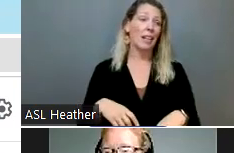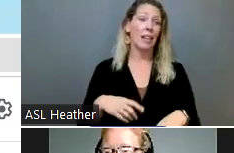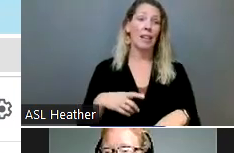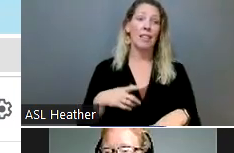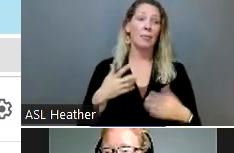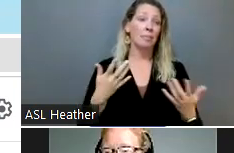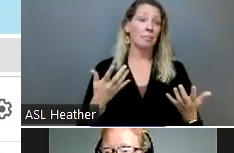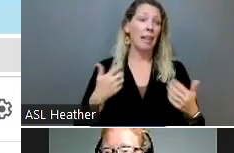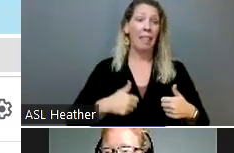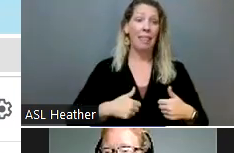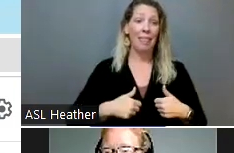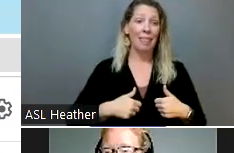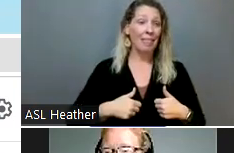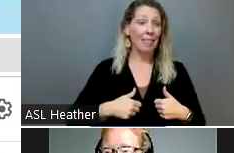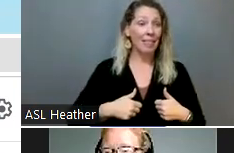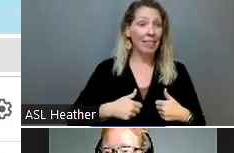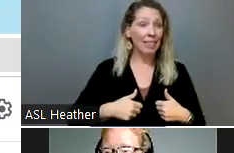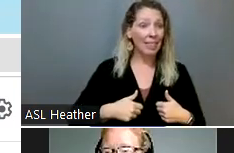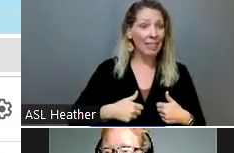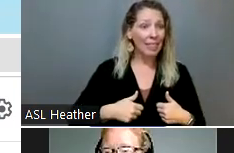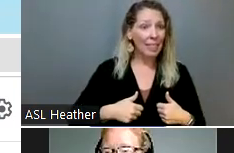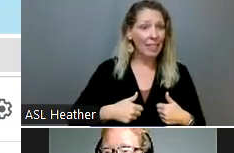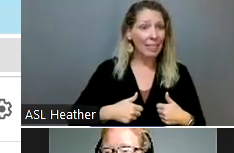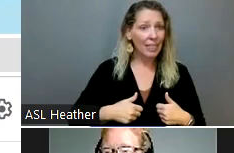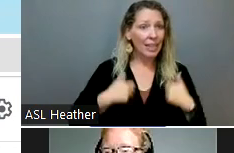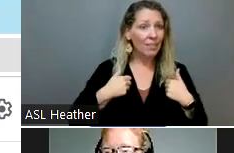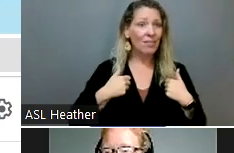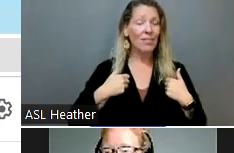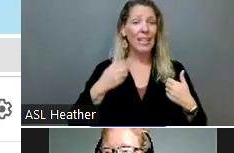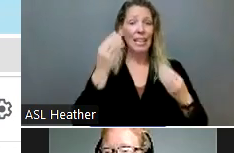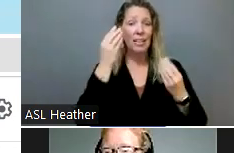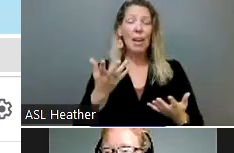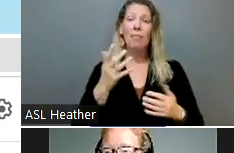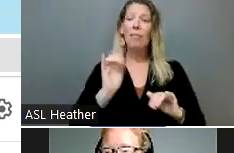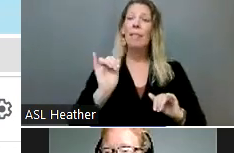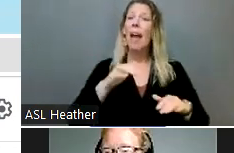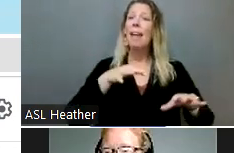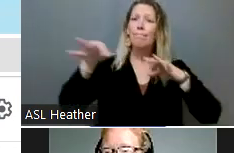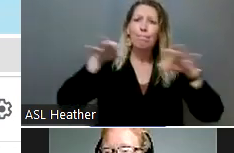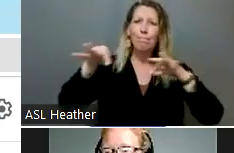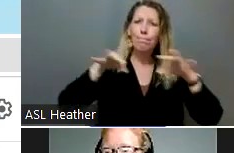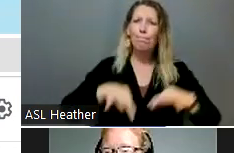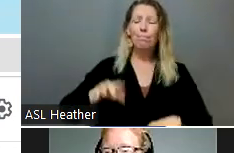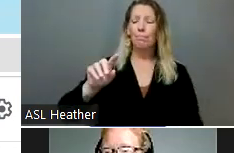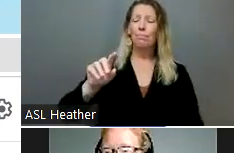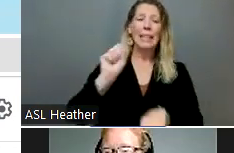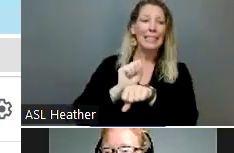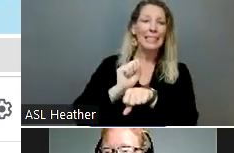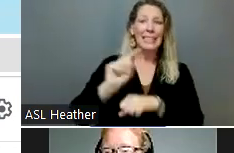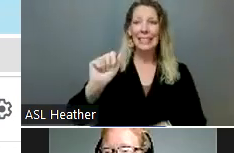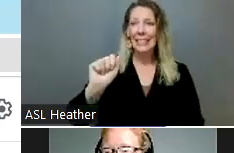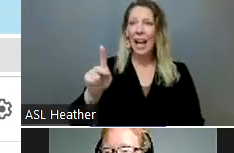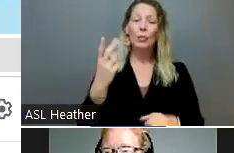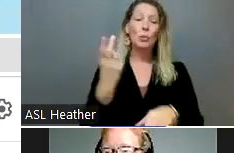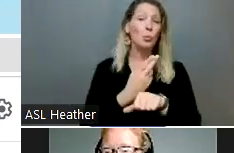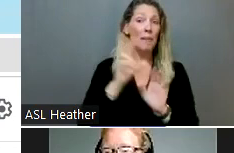time, using different modes of learning, like walking people through tasks, using videos,